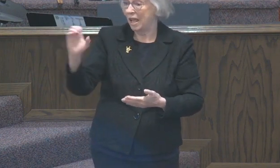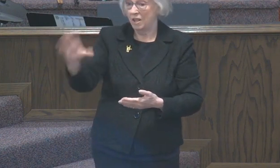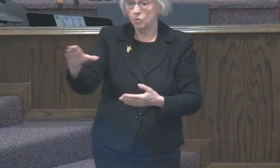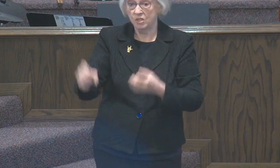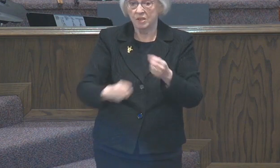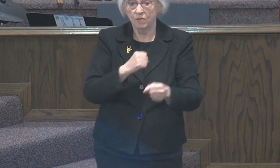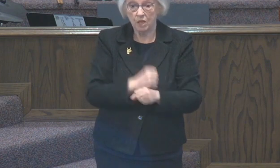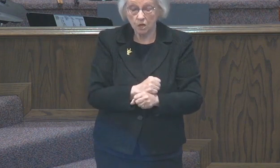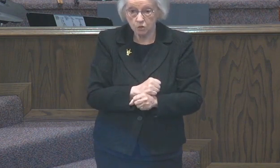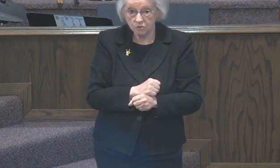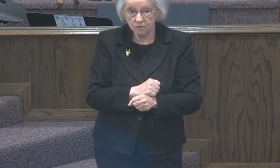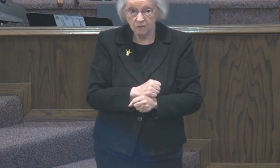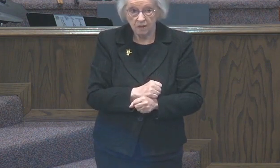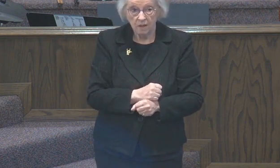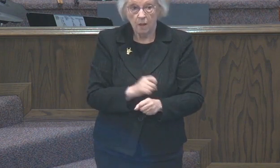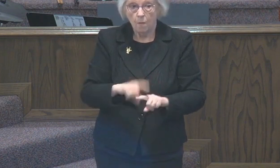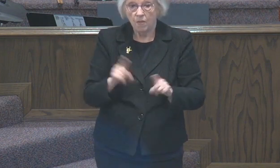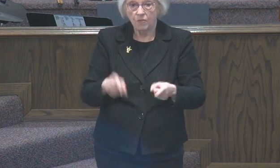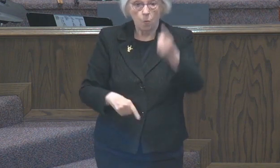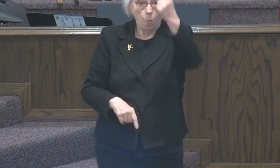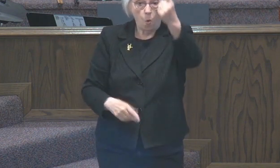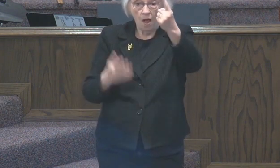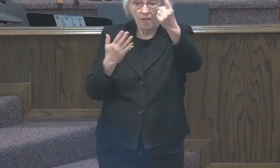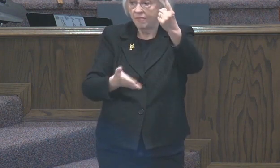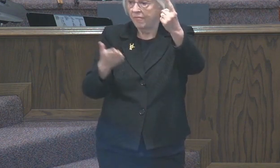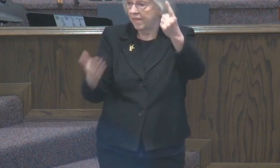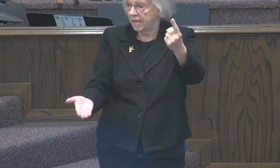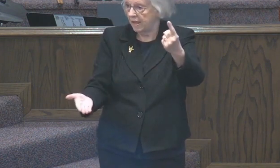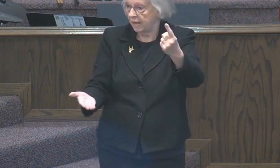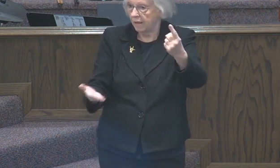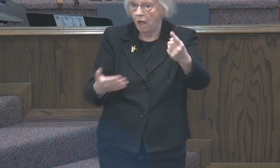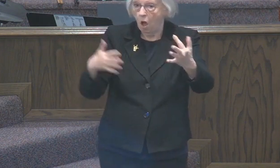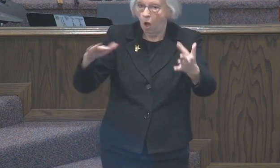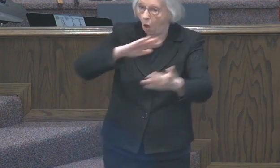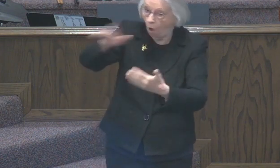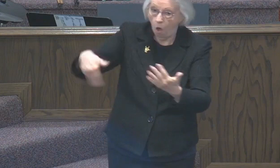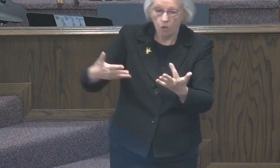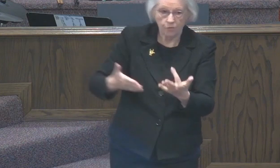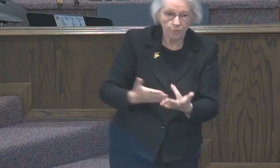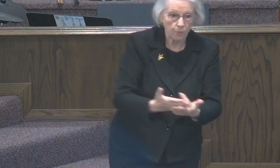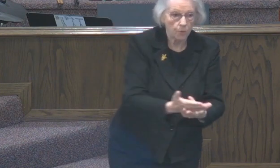thread being the redemptive story